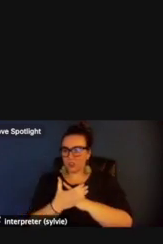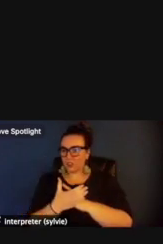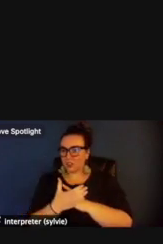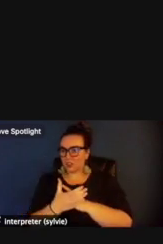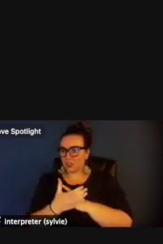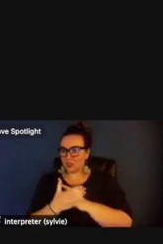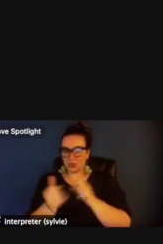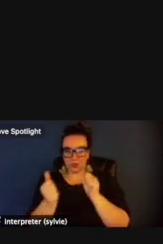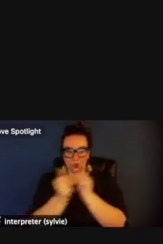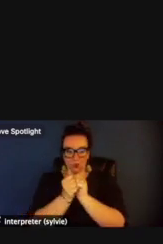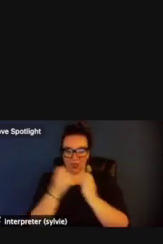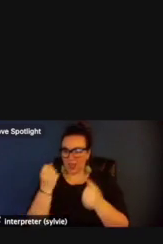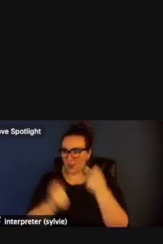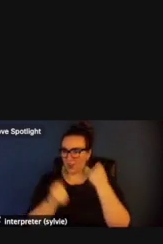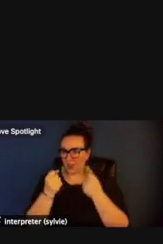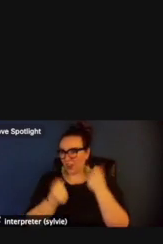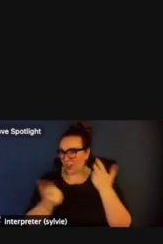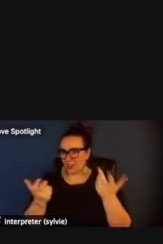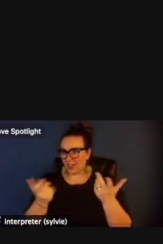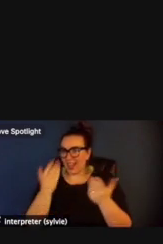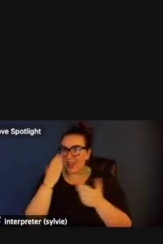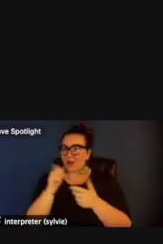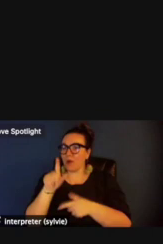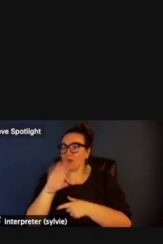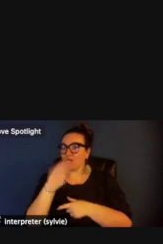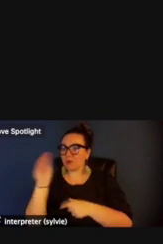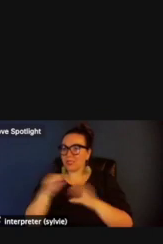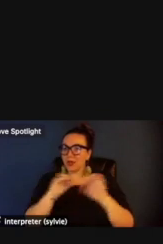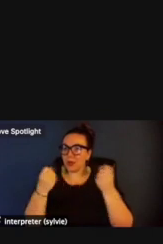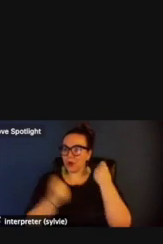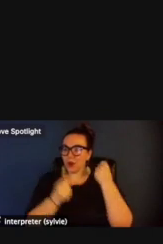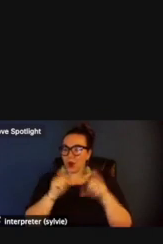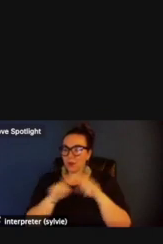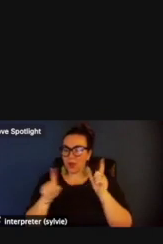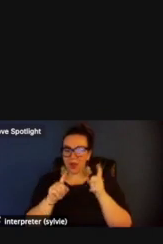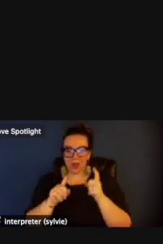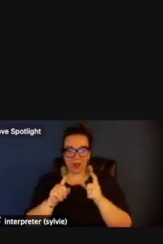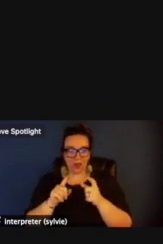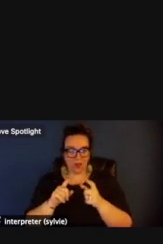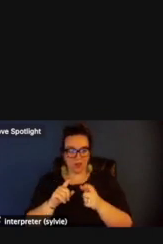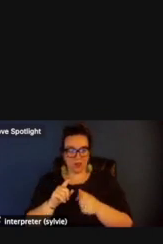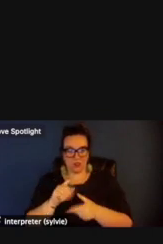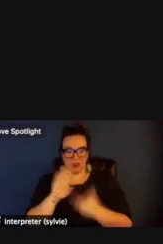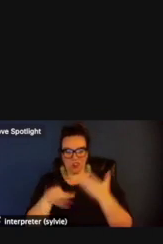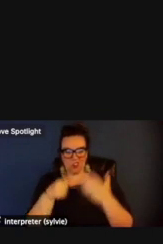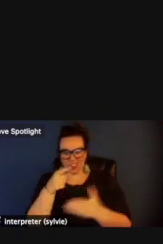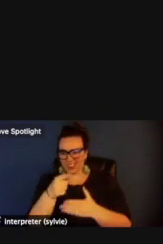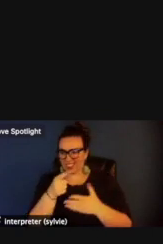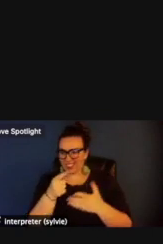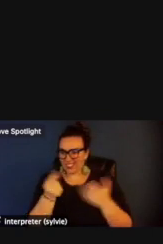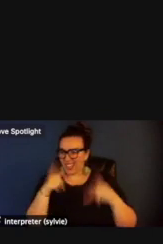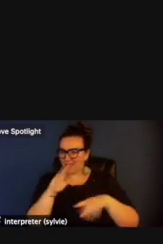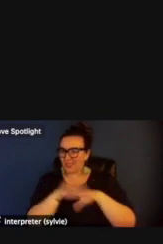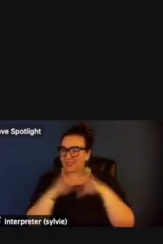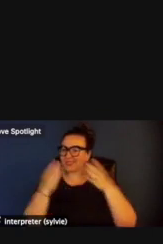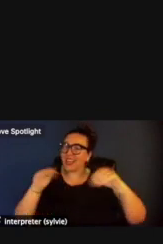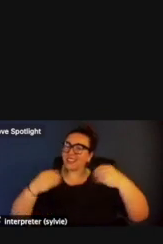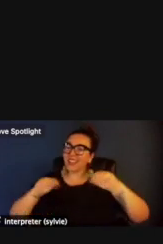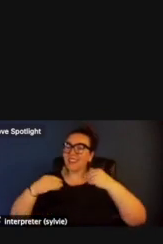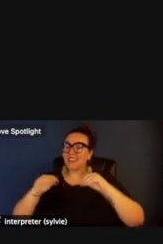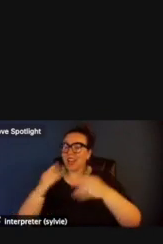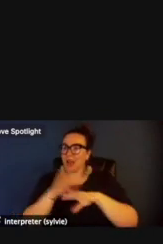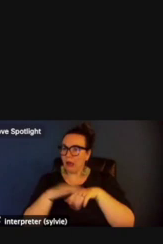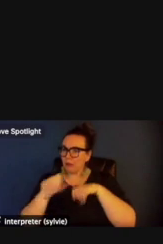carless, basically. I mean, I know it's not completely, but I mean, all this commerce takes place on bikes. Well, you know, it's